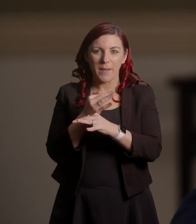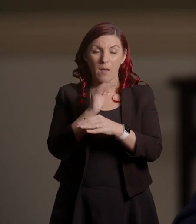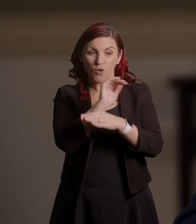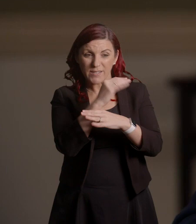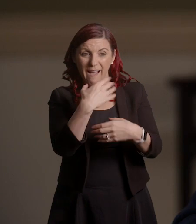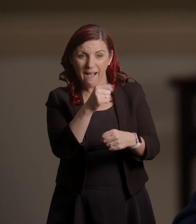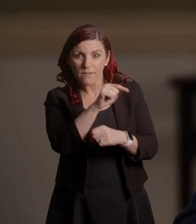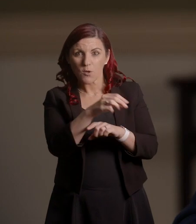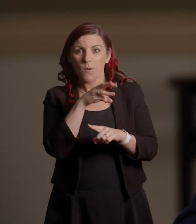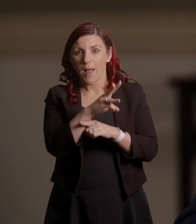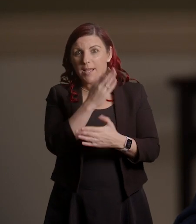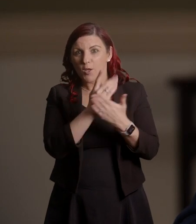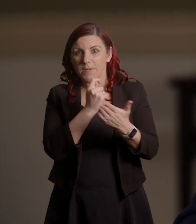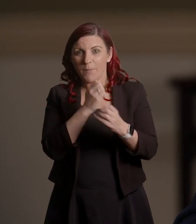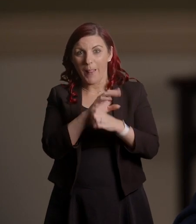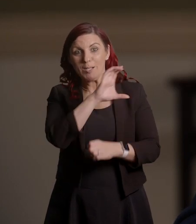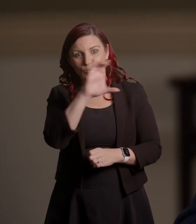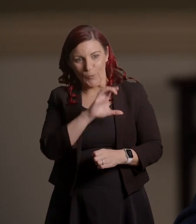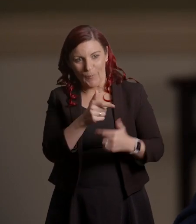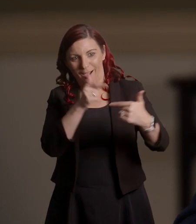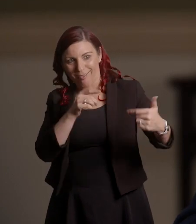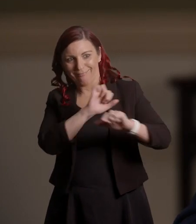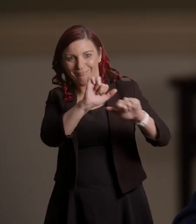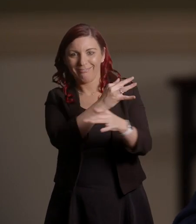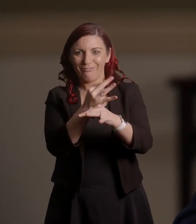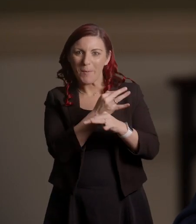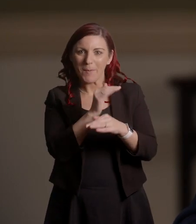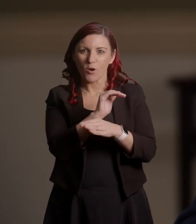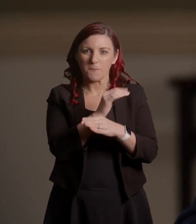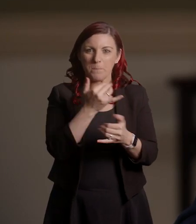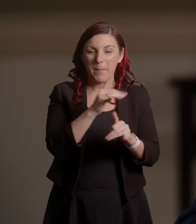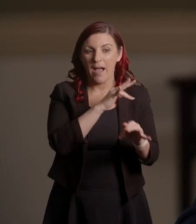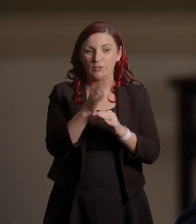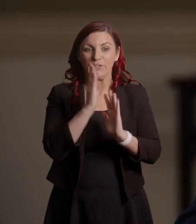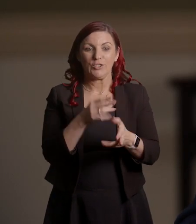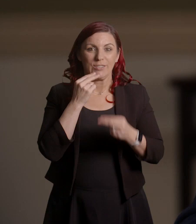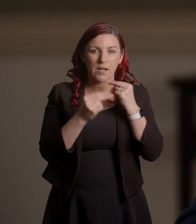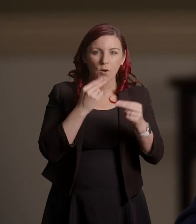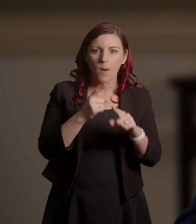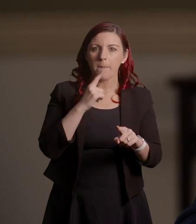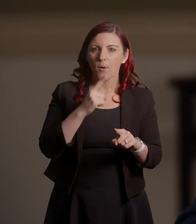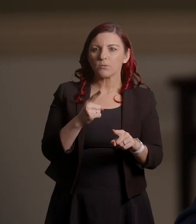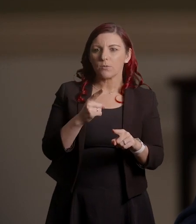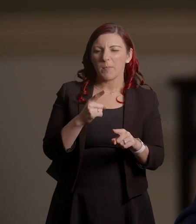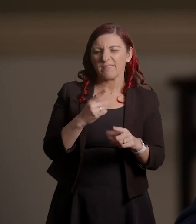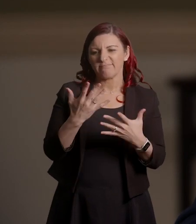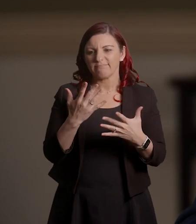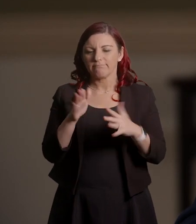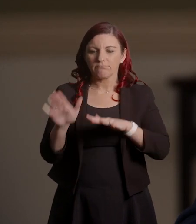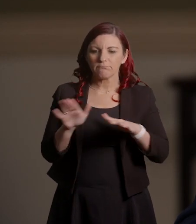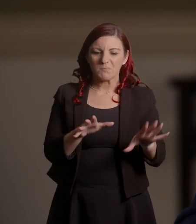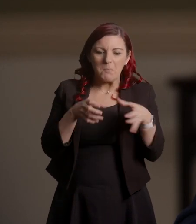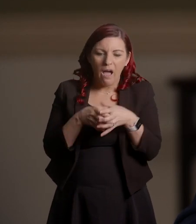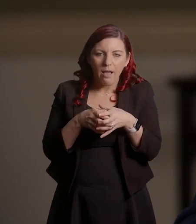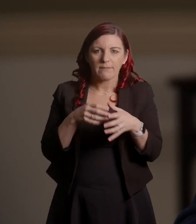family abroad, so we'll at some stage do a Zoom call with them, probably after Christmas dinner. But it'll be low key, and I